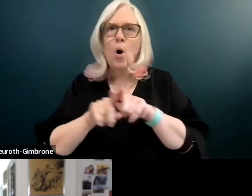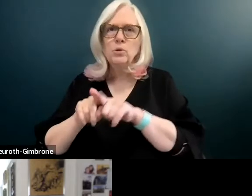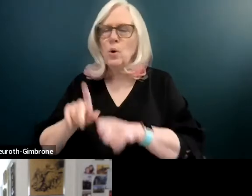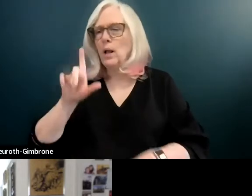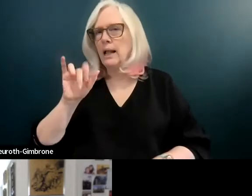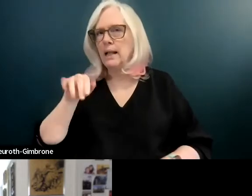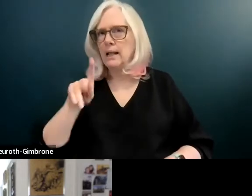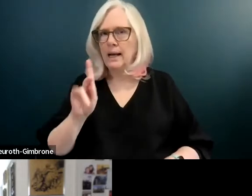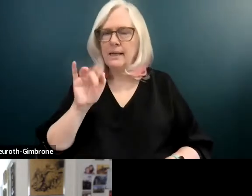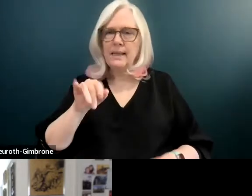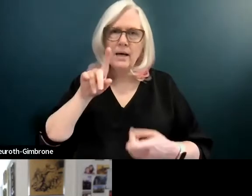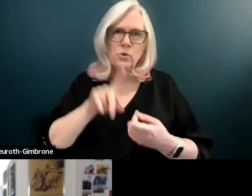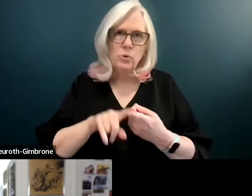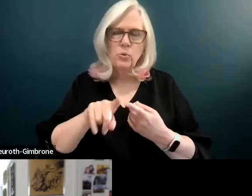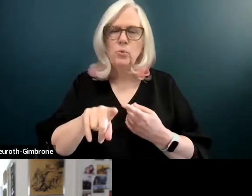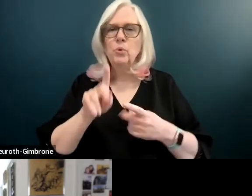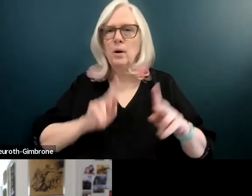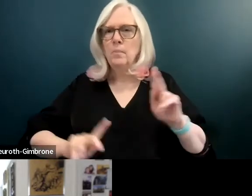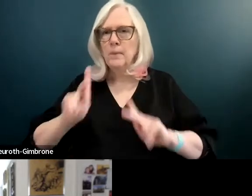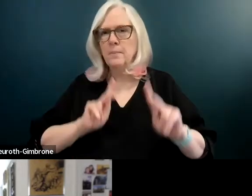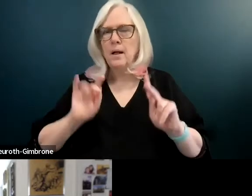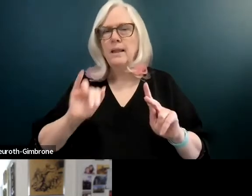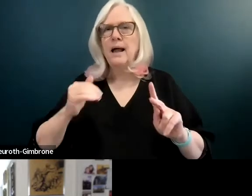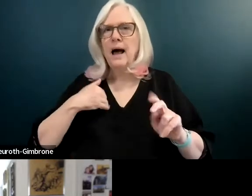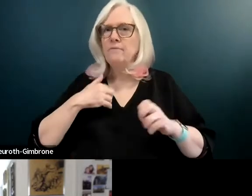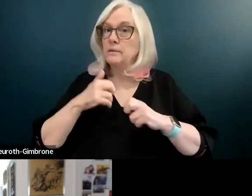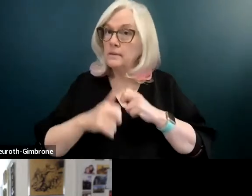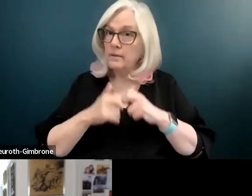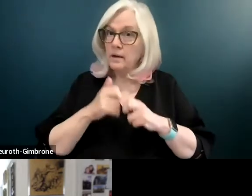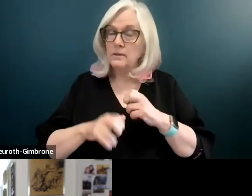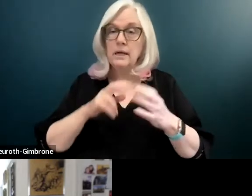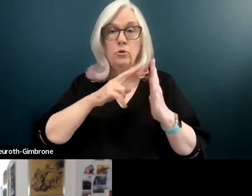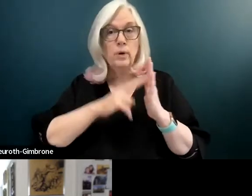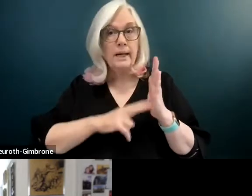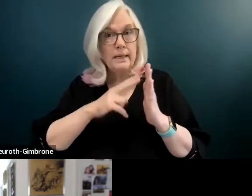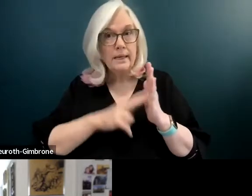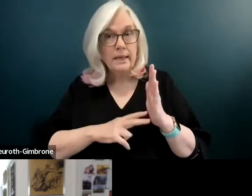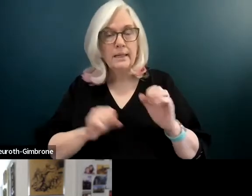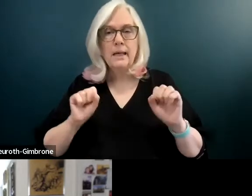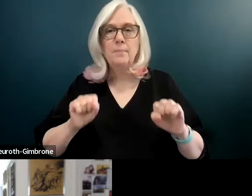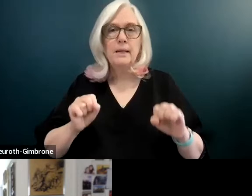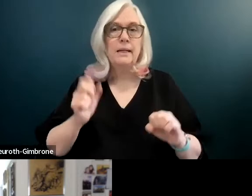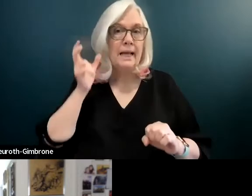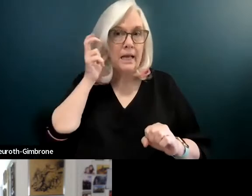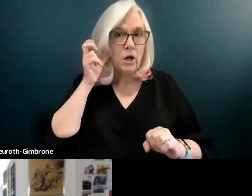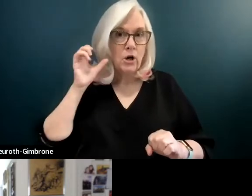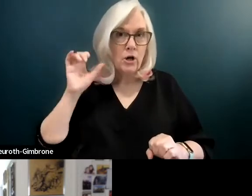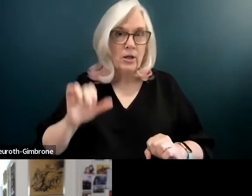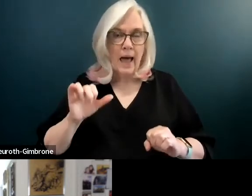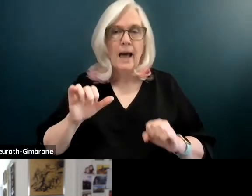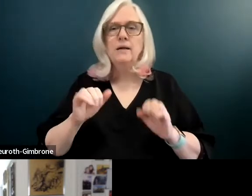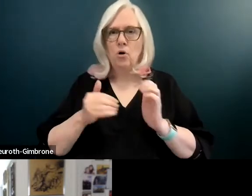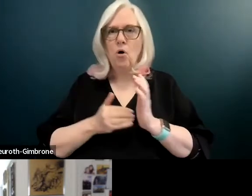people who have difficulty reading, the ability to hear it in many cases can help